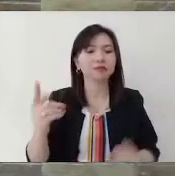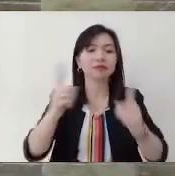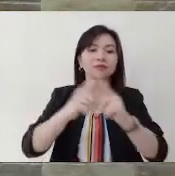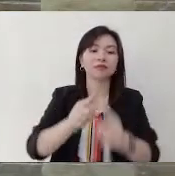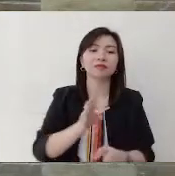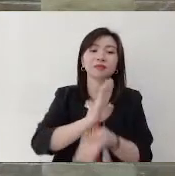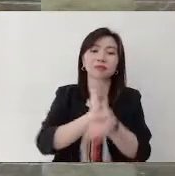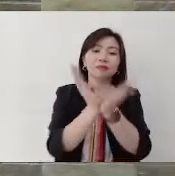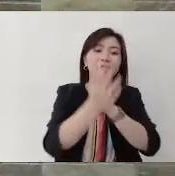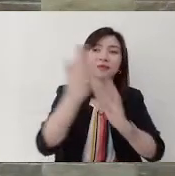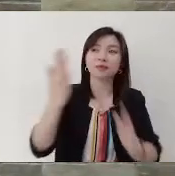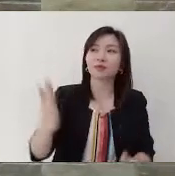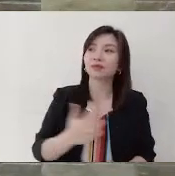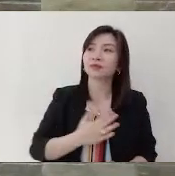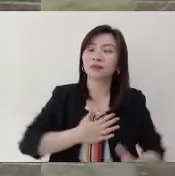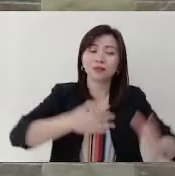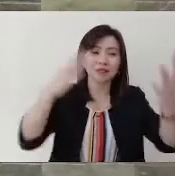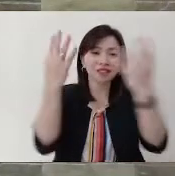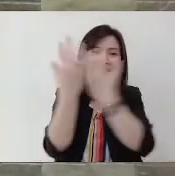my